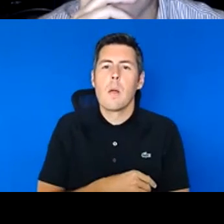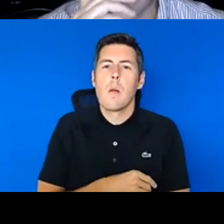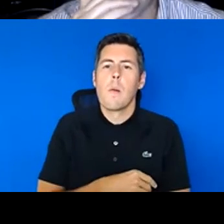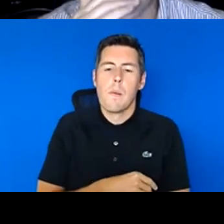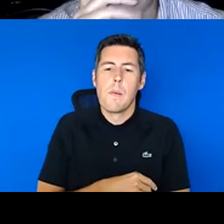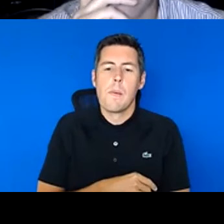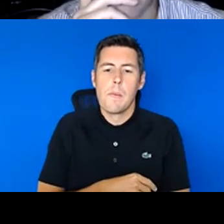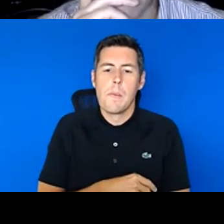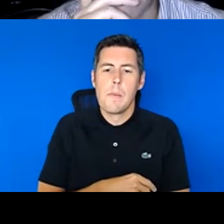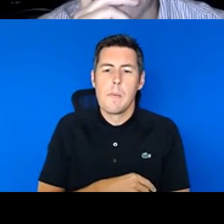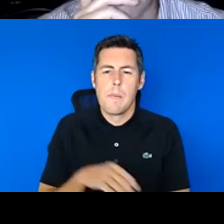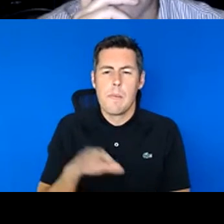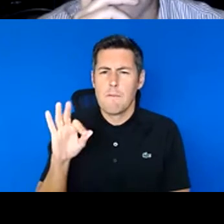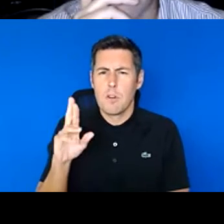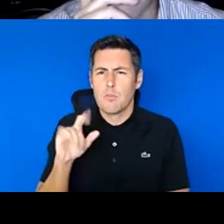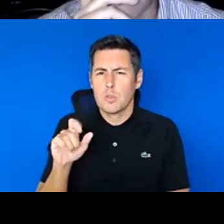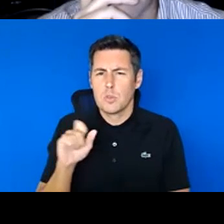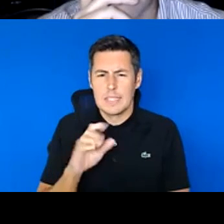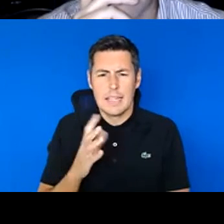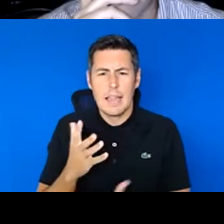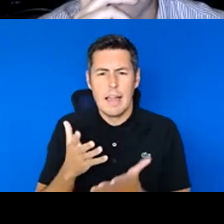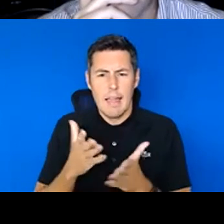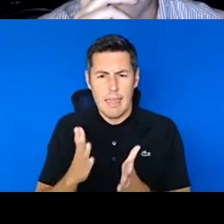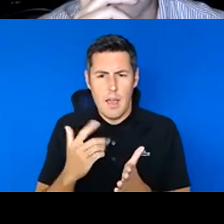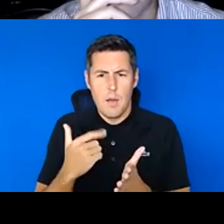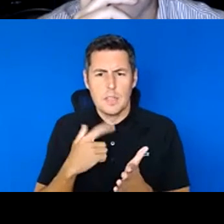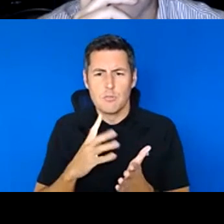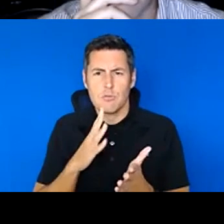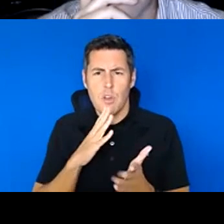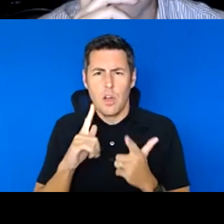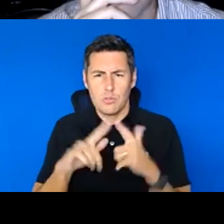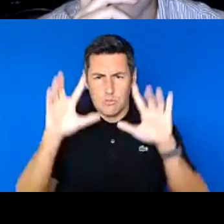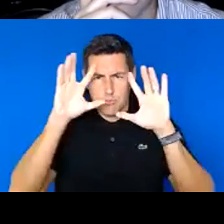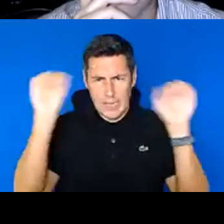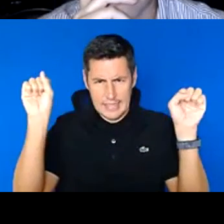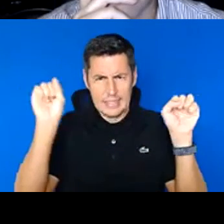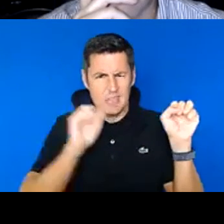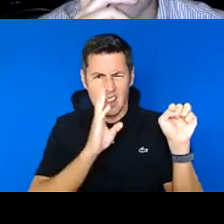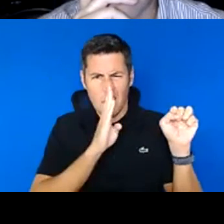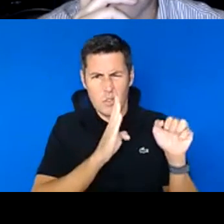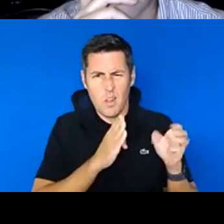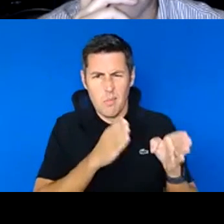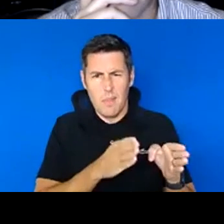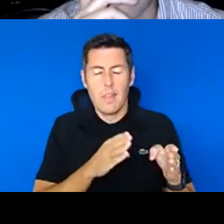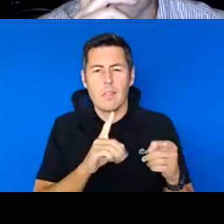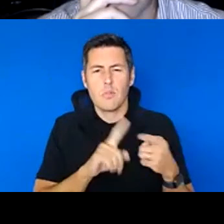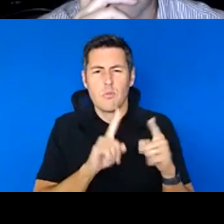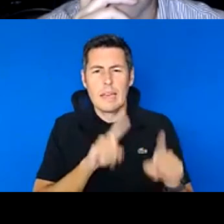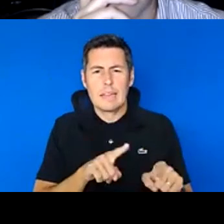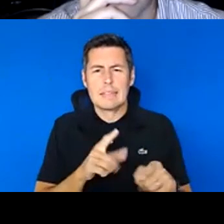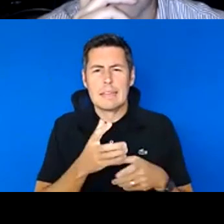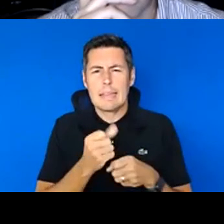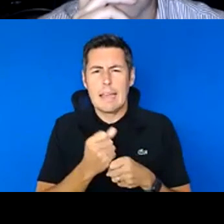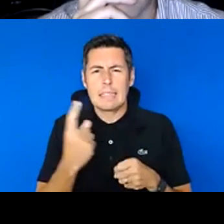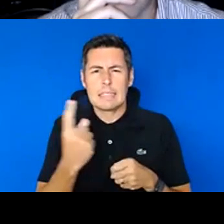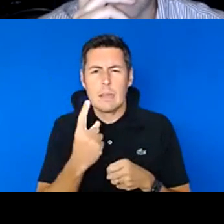district or well, talk to the president, since it seems to be the more direct path right now, about getting somebody at the door in